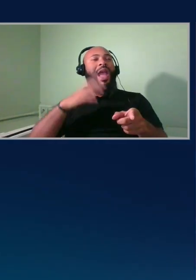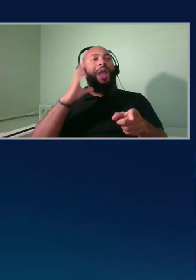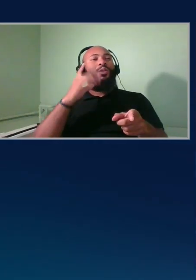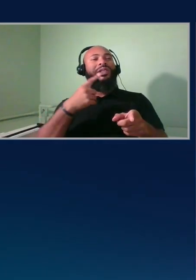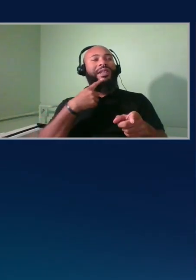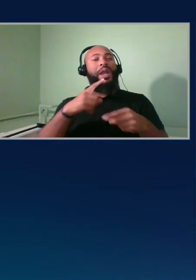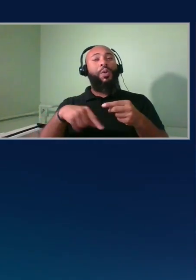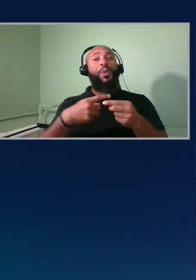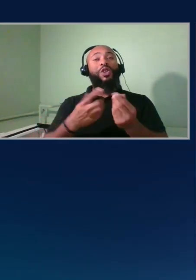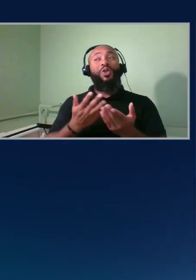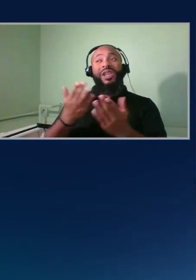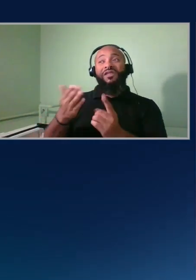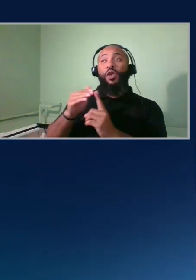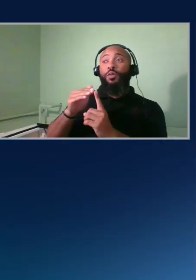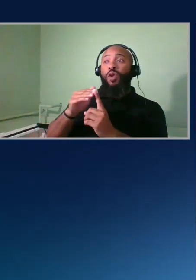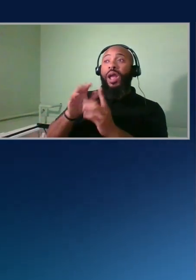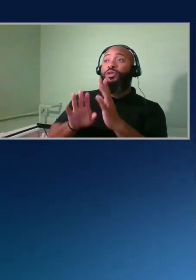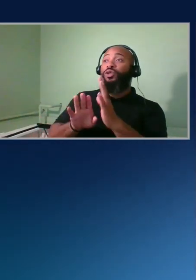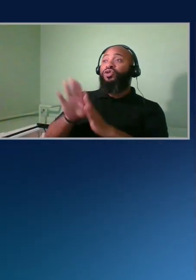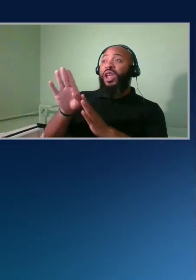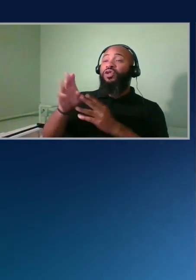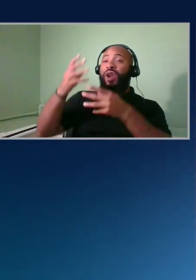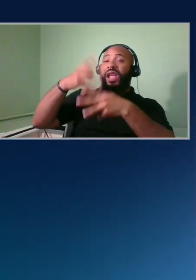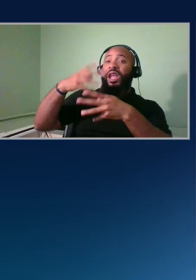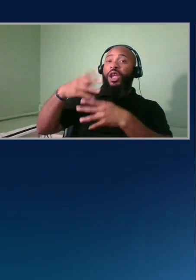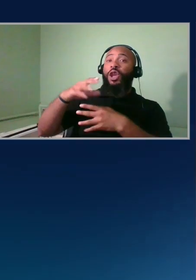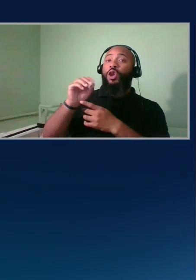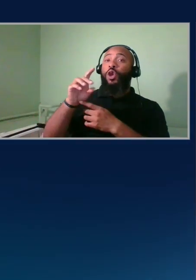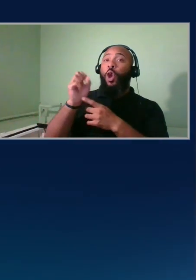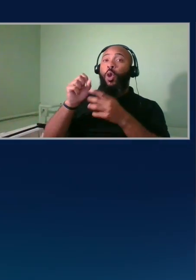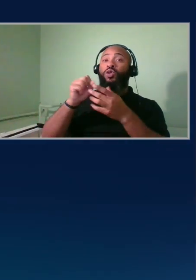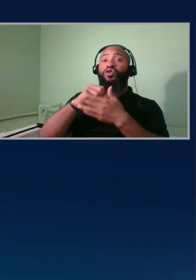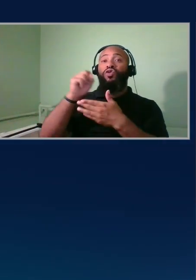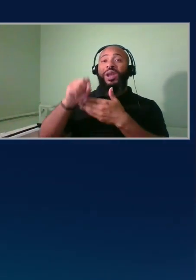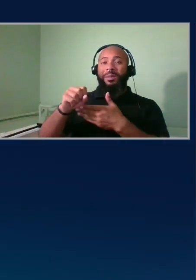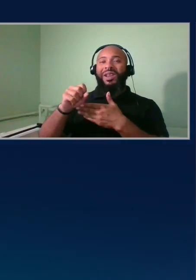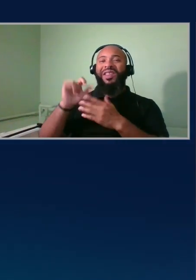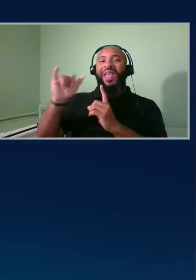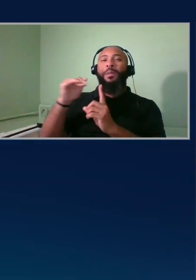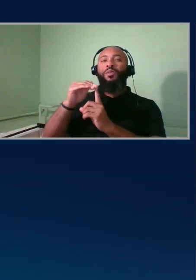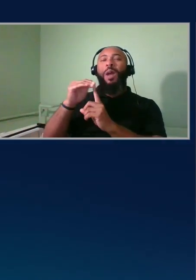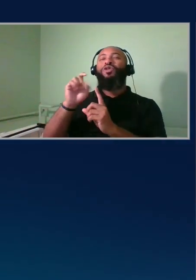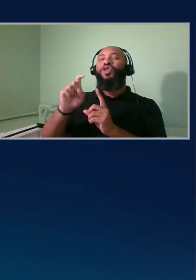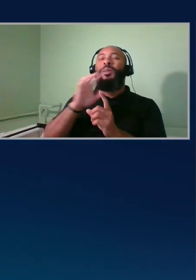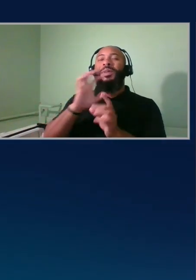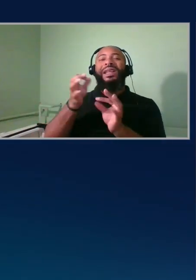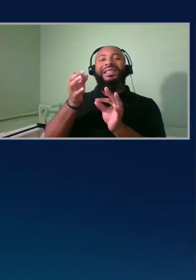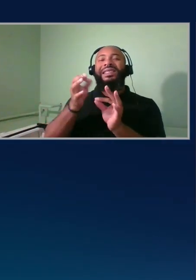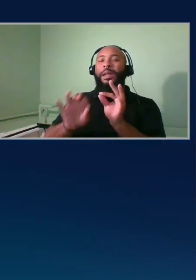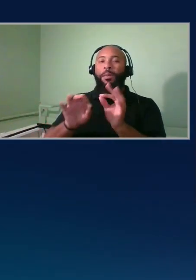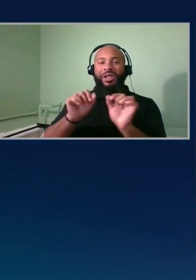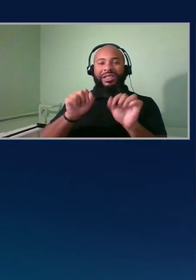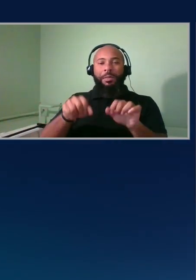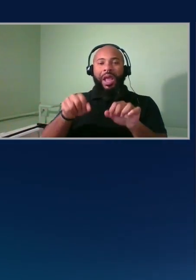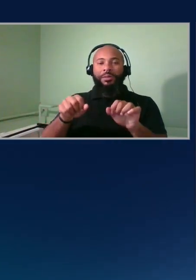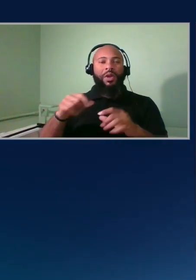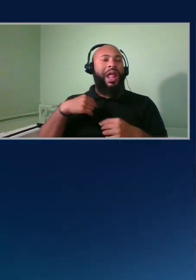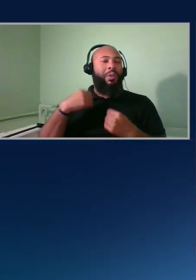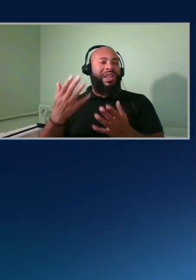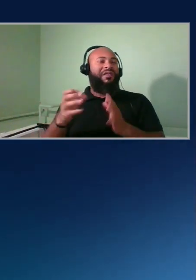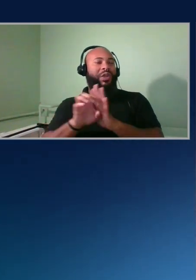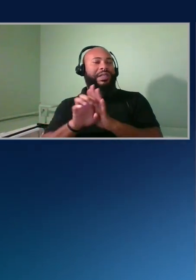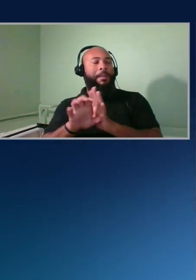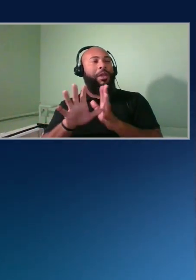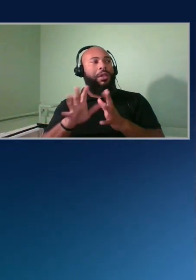let's say, code script, that prompt should be as specific as possible. Like, I'll give you an example of a prompt that's not specific. Build me